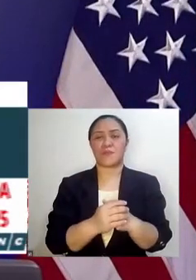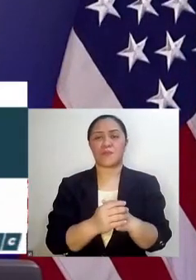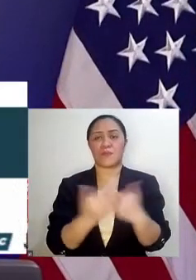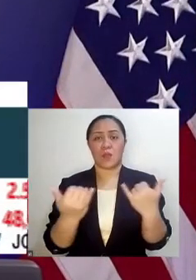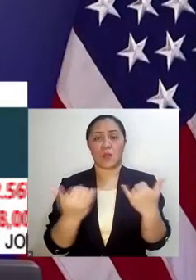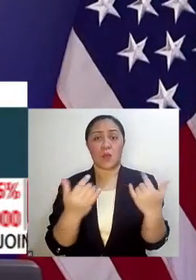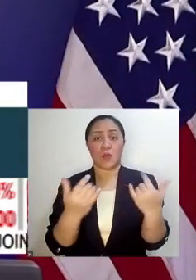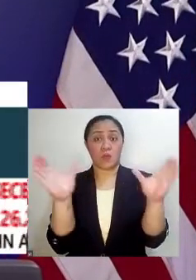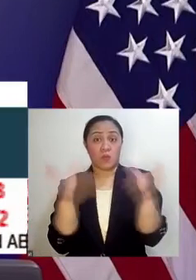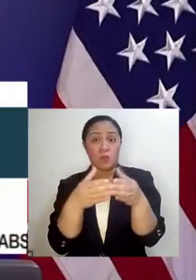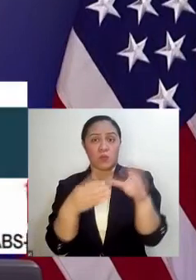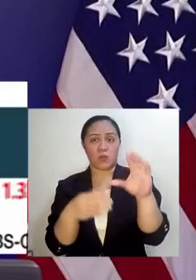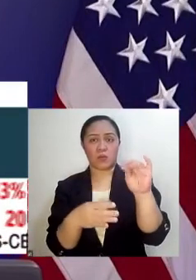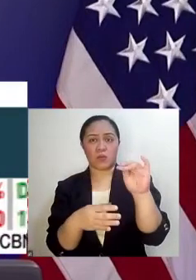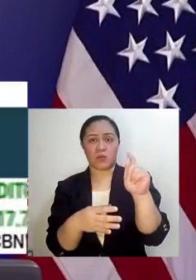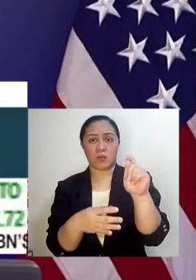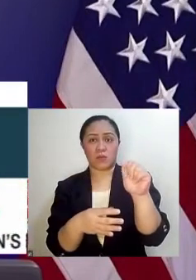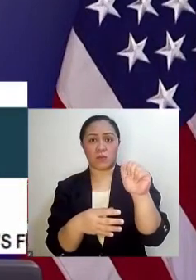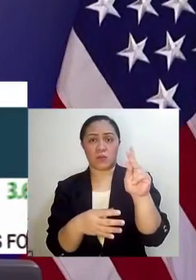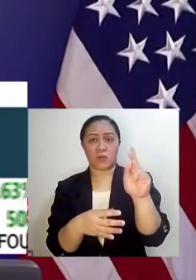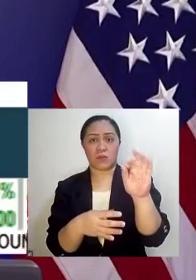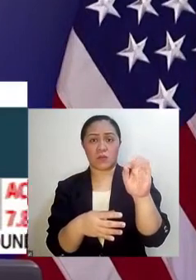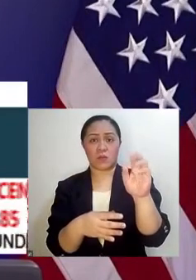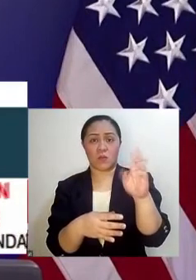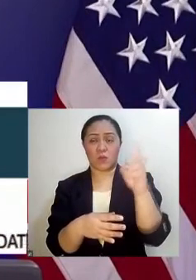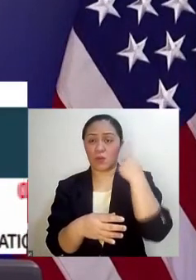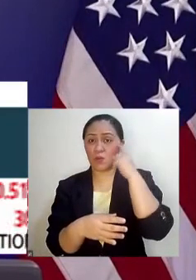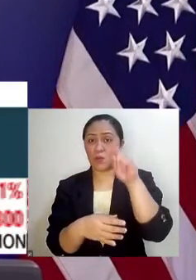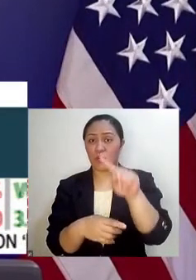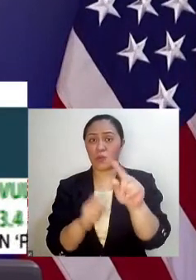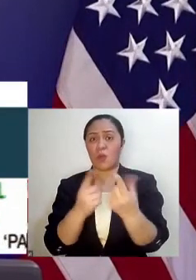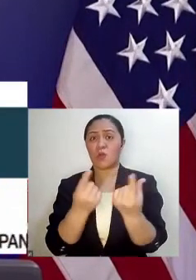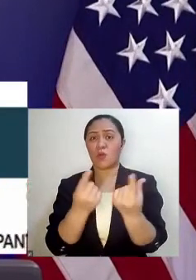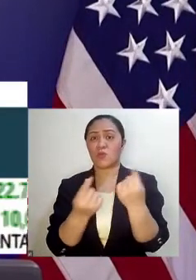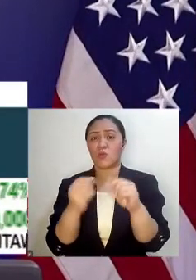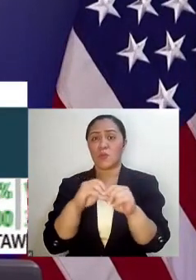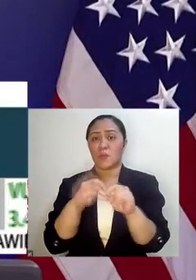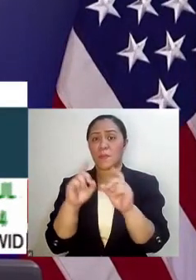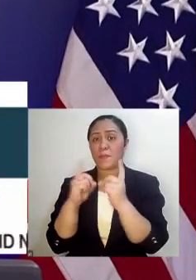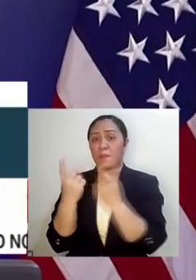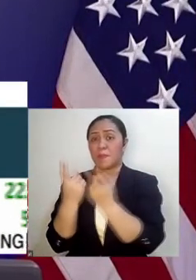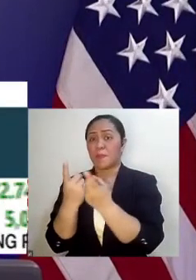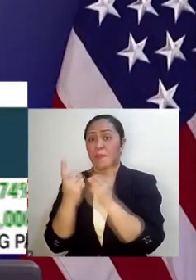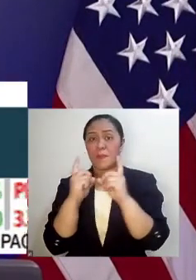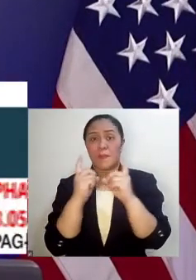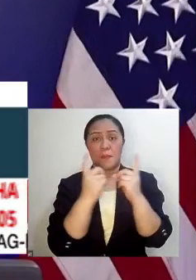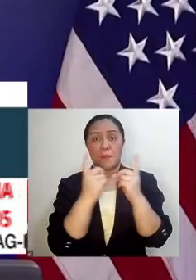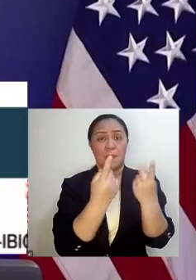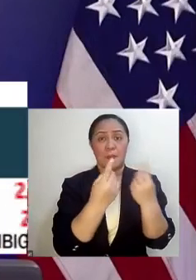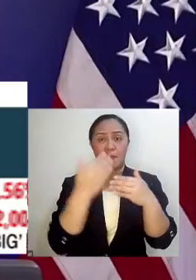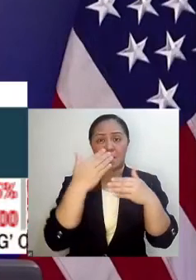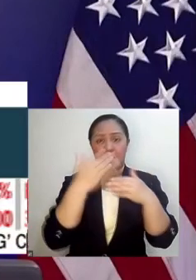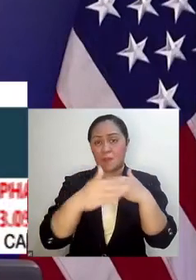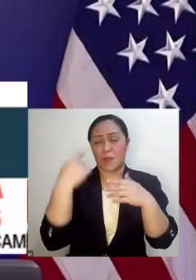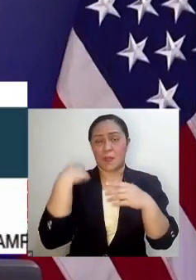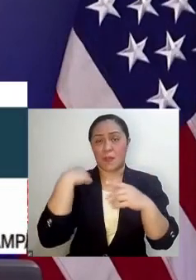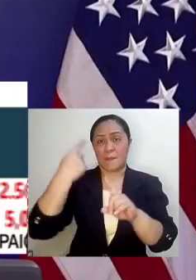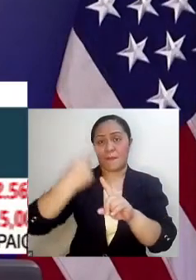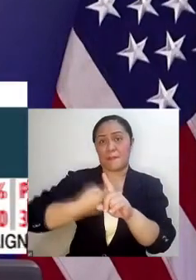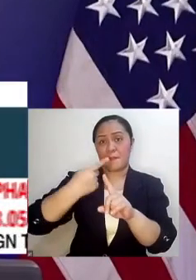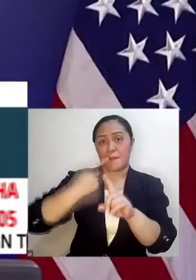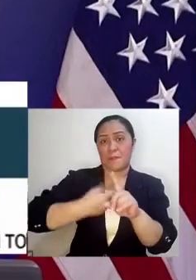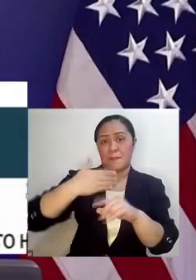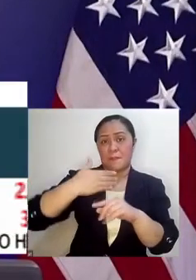quickly, drawing on civilian and military experts across the department to provide, within the next few months, recommendations to Senator